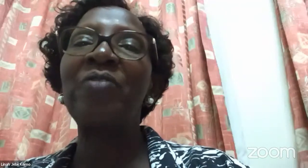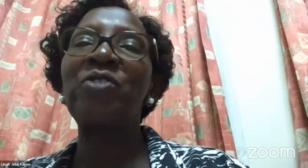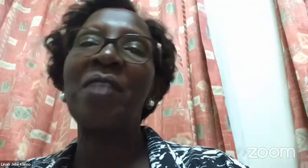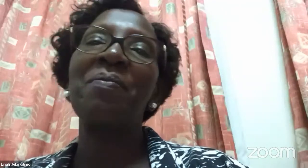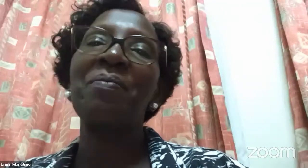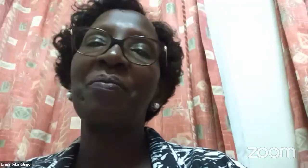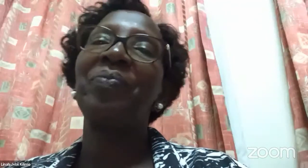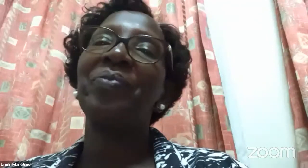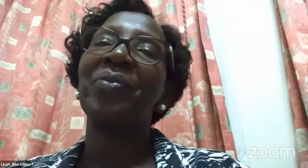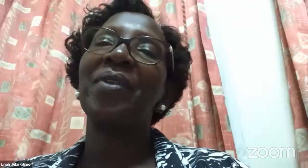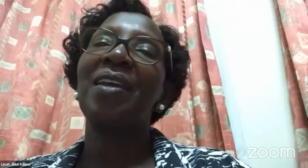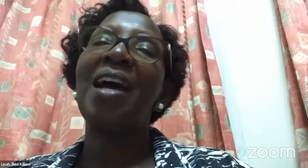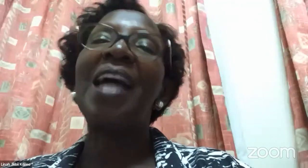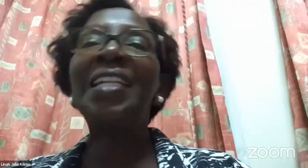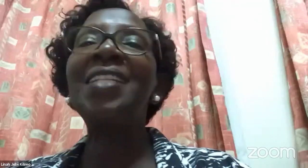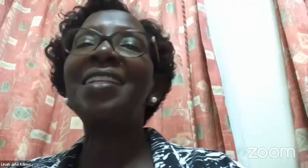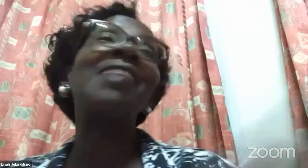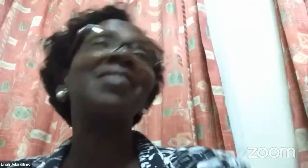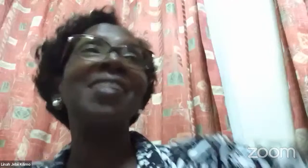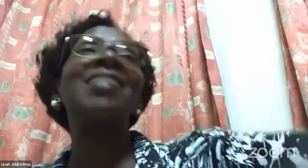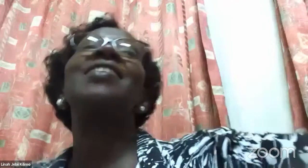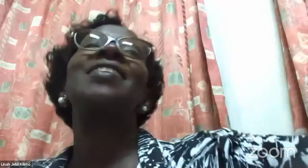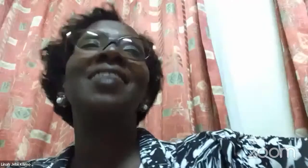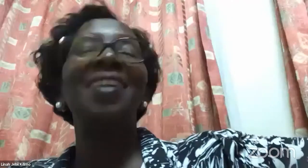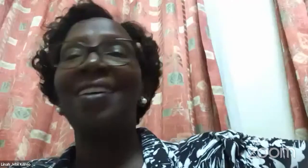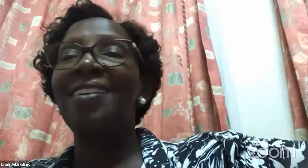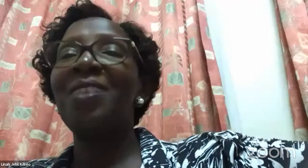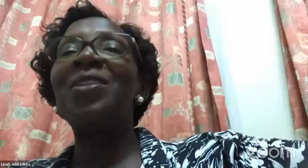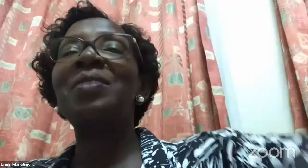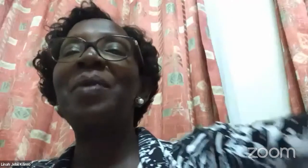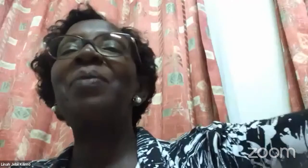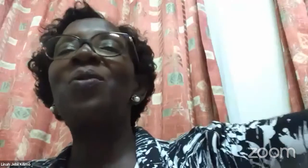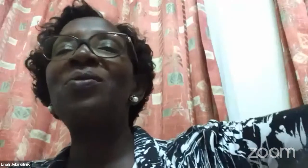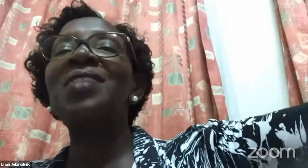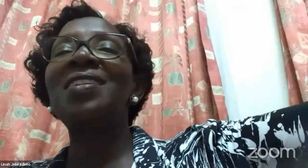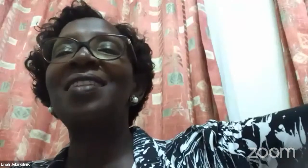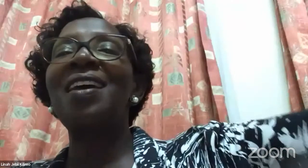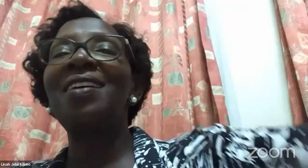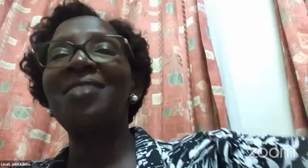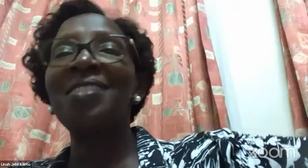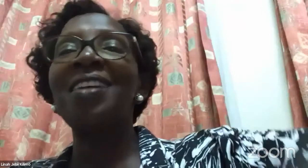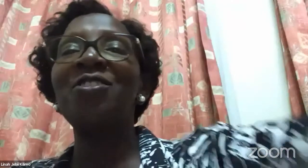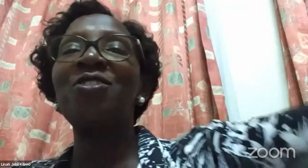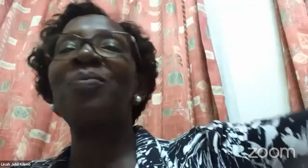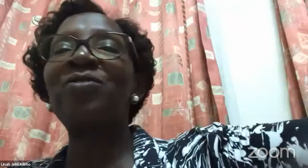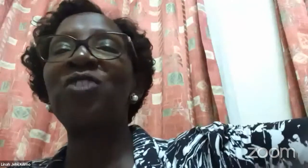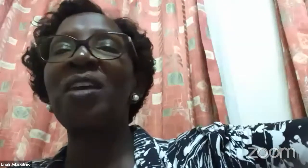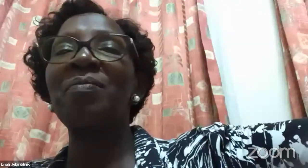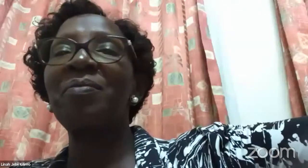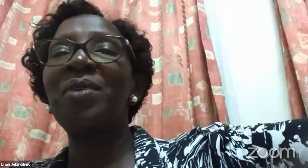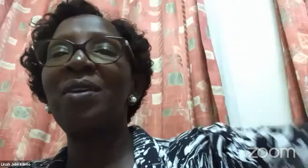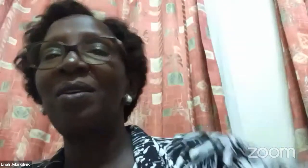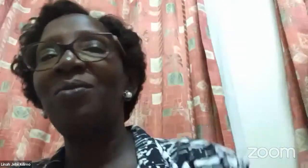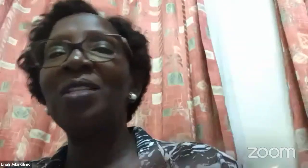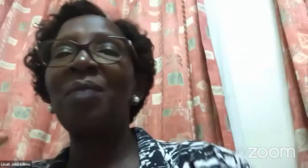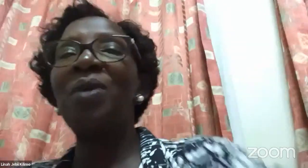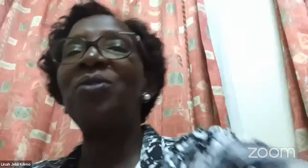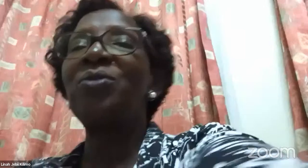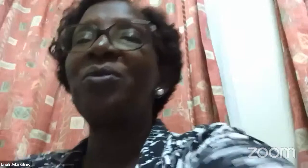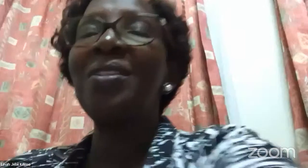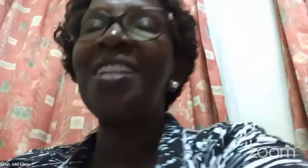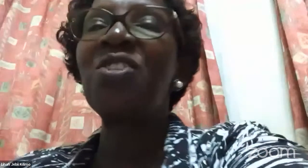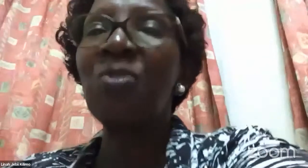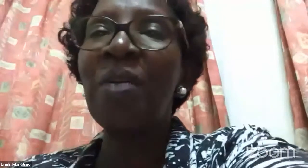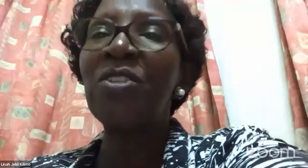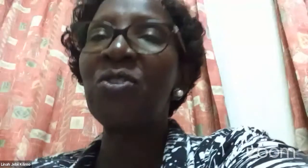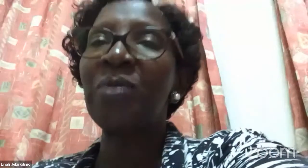abandonment of FGM. At least that seat, they will remember who sat there. She said, stop FGM. What about